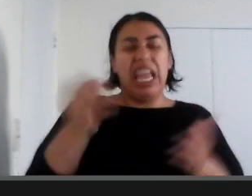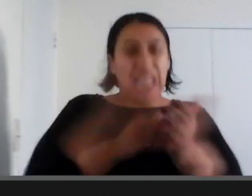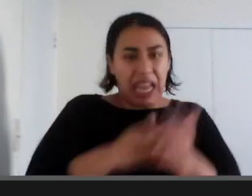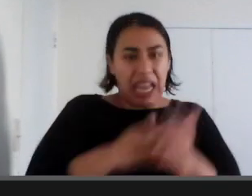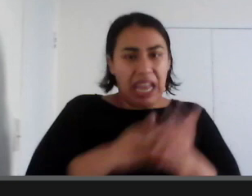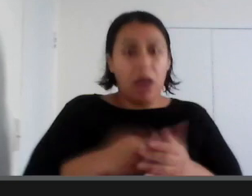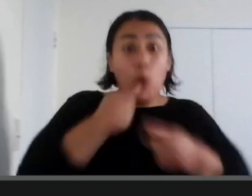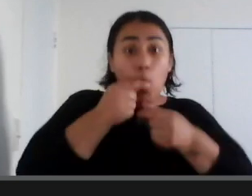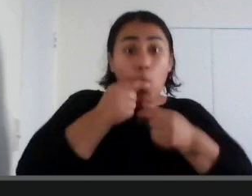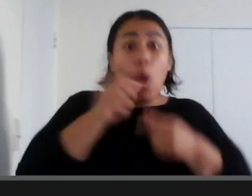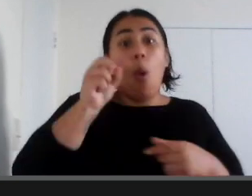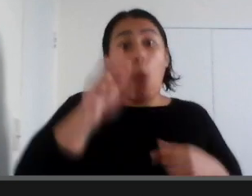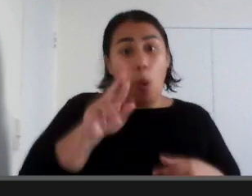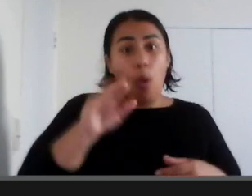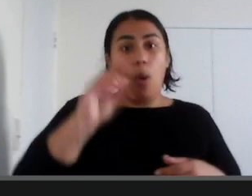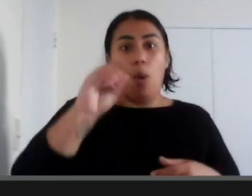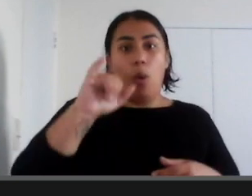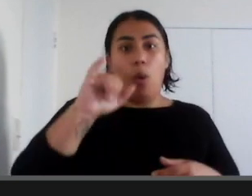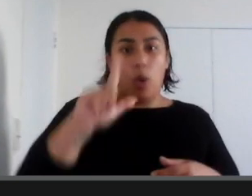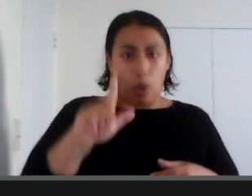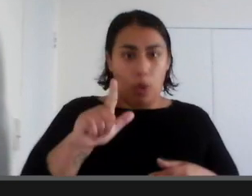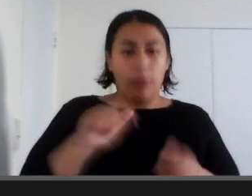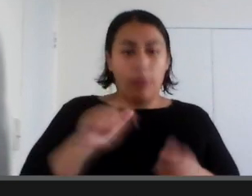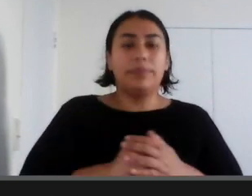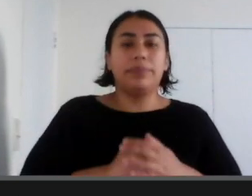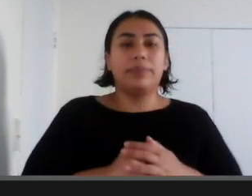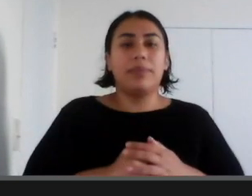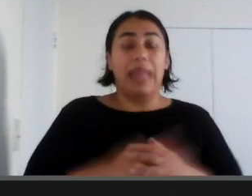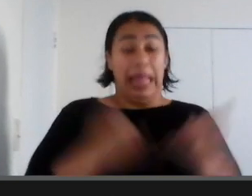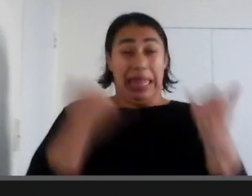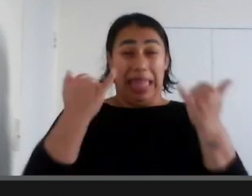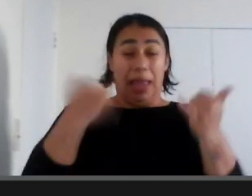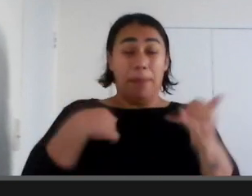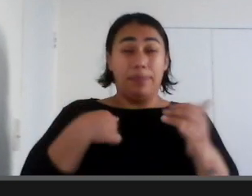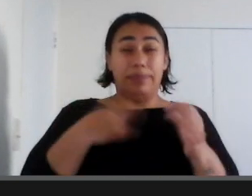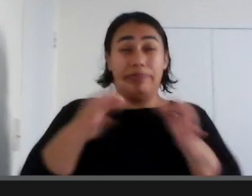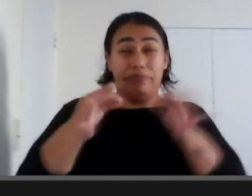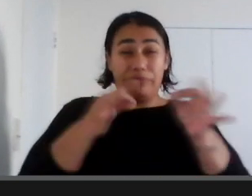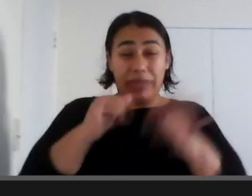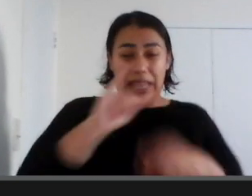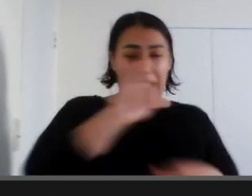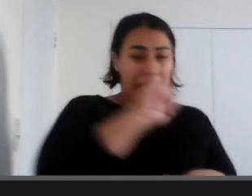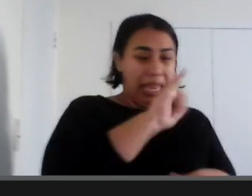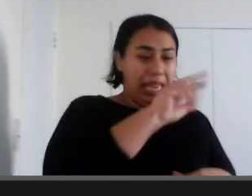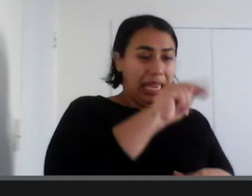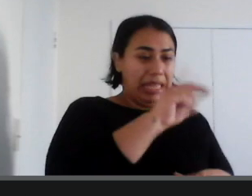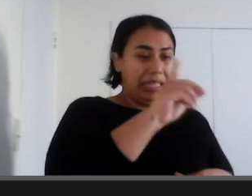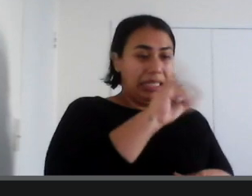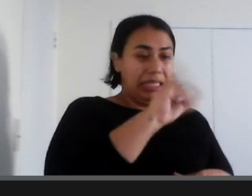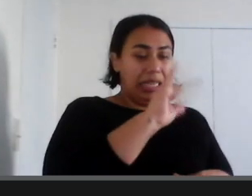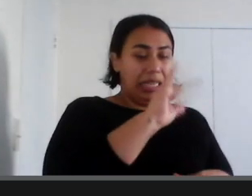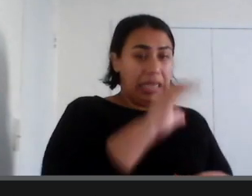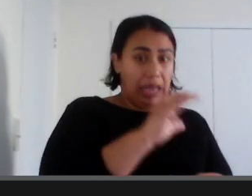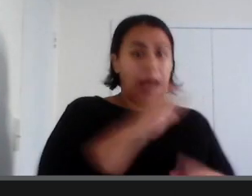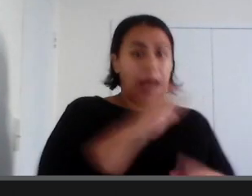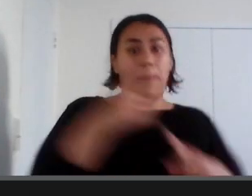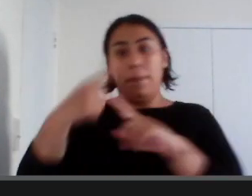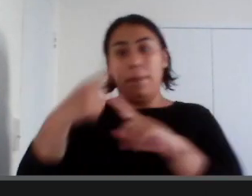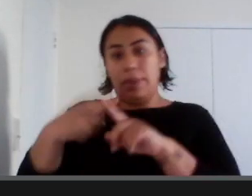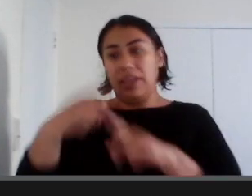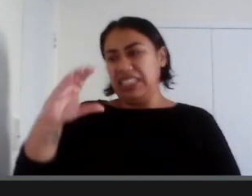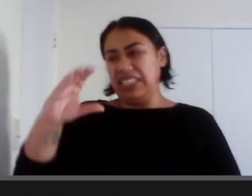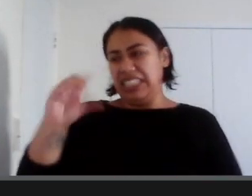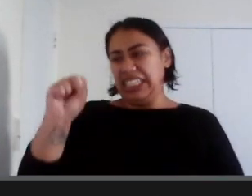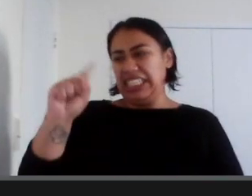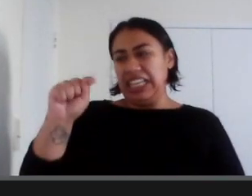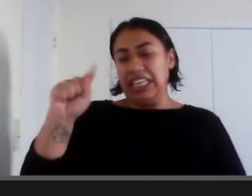as an oil. And some patients will actually vaporize to fall asleep, but also take the oil at the same time in order to increase their